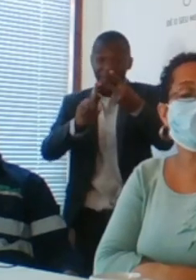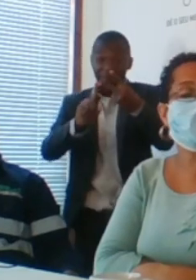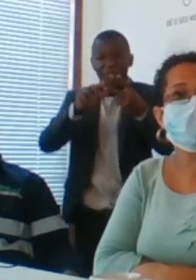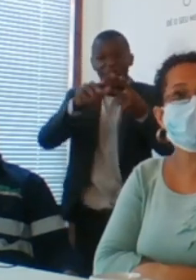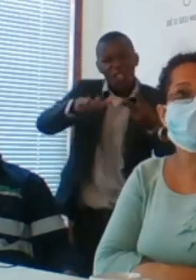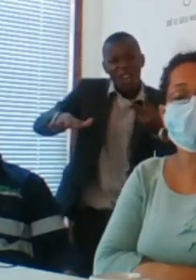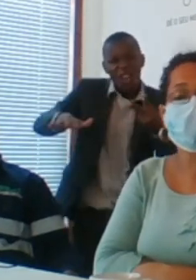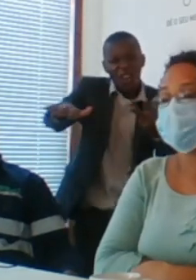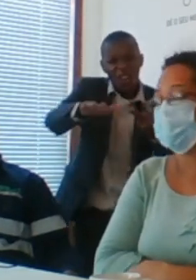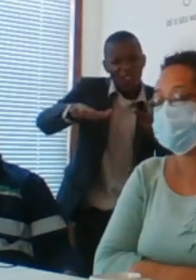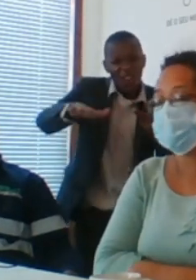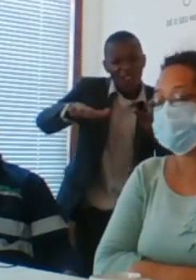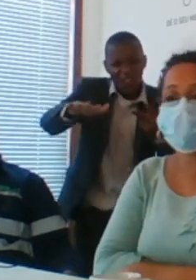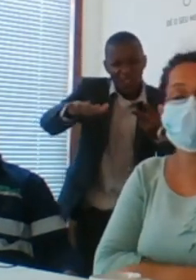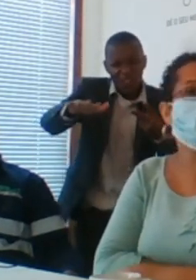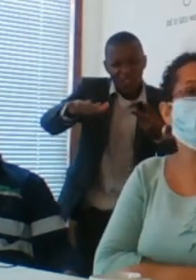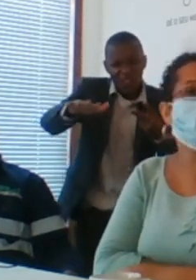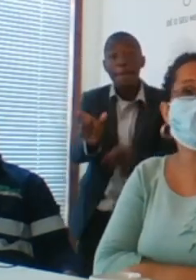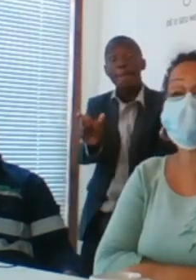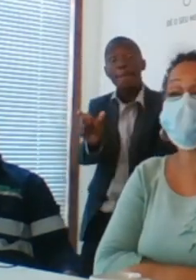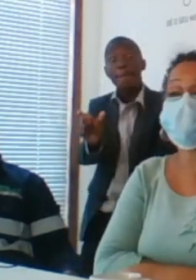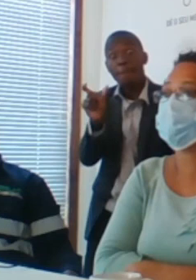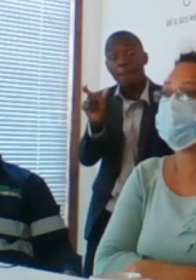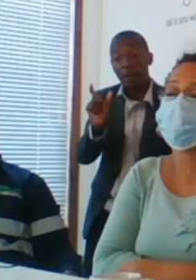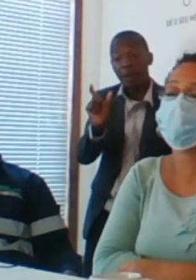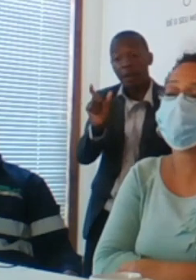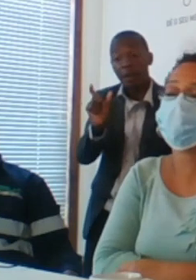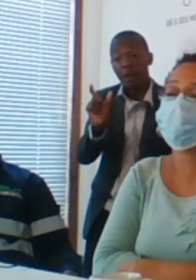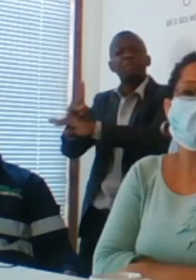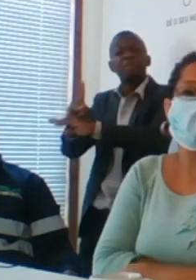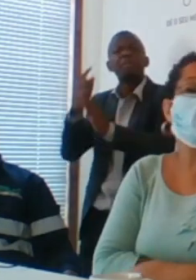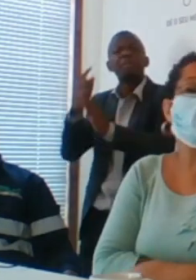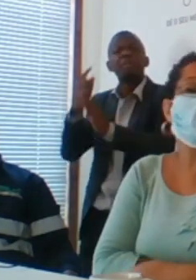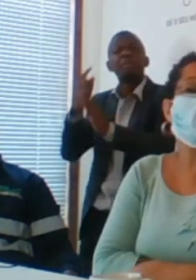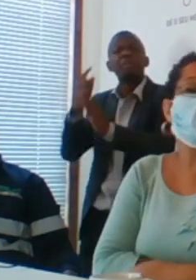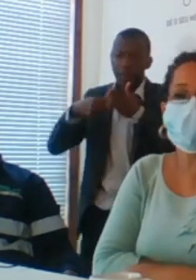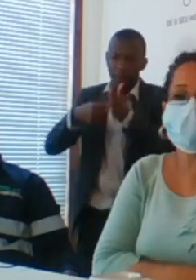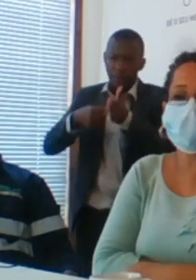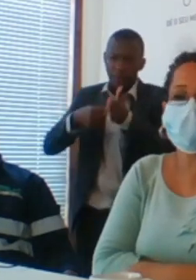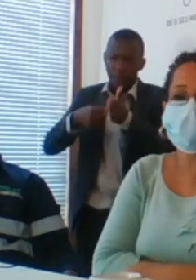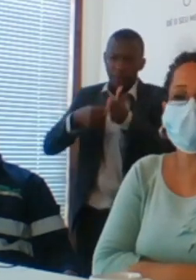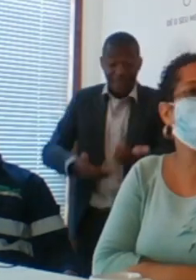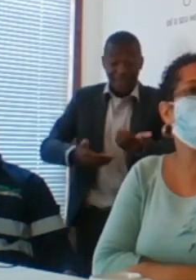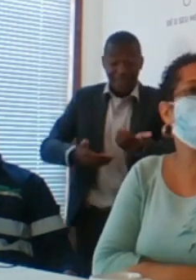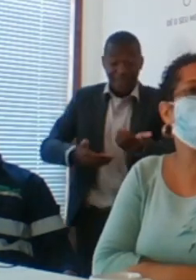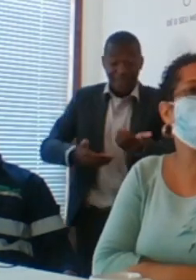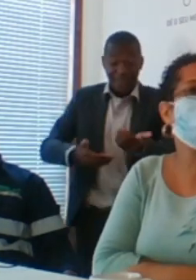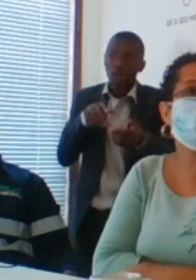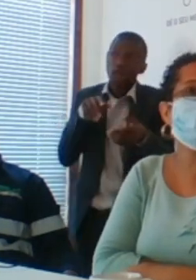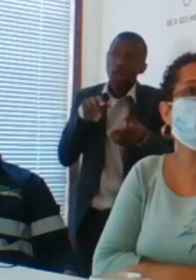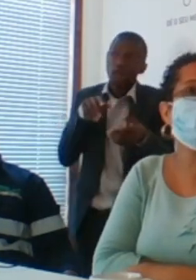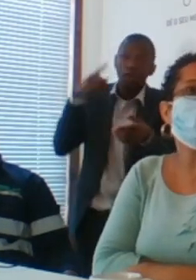there is a consideration of disability if by any chance you were born, if you have not been born with a limitation in